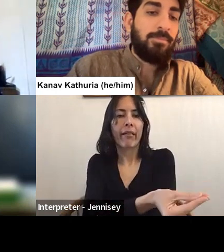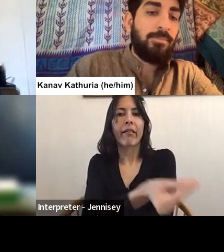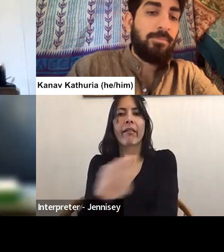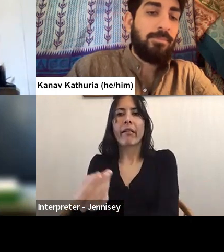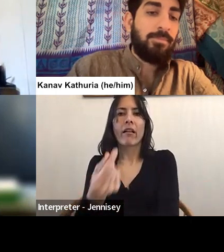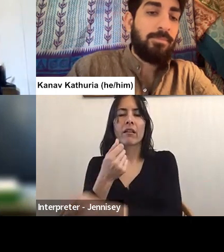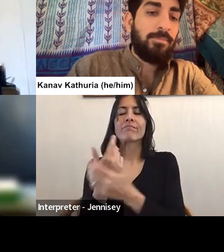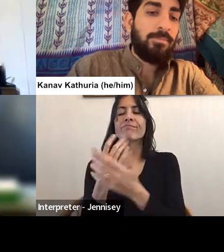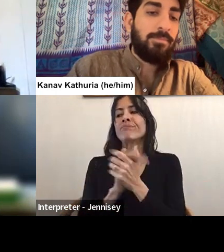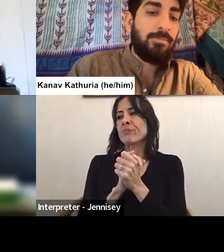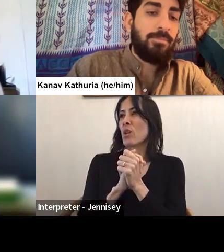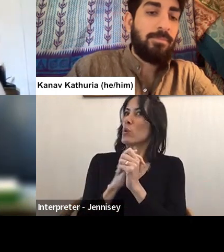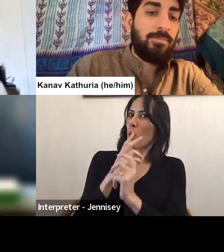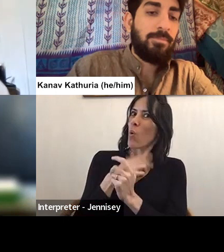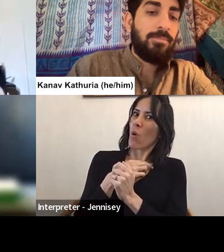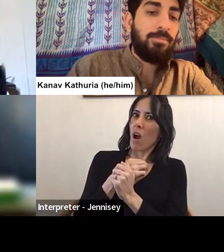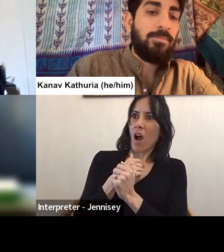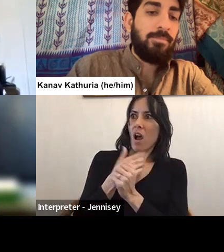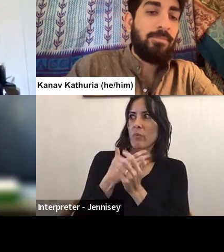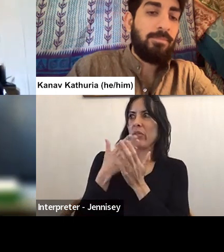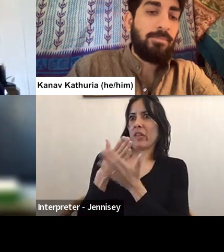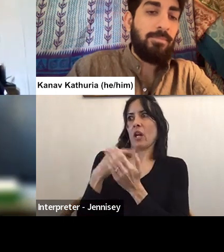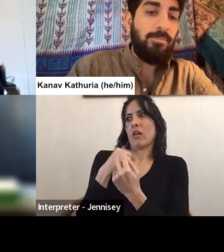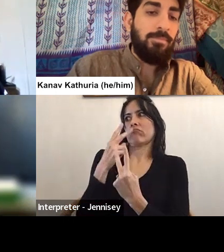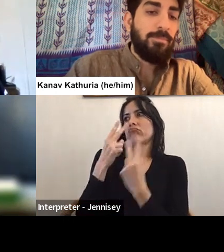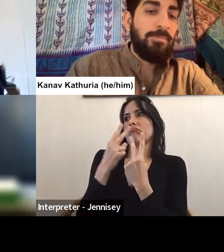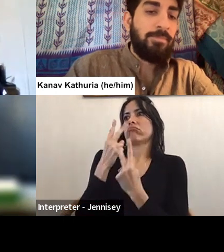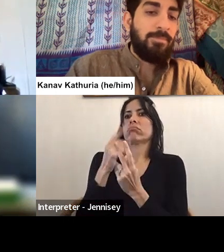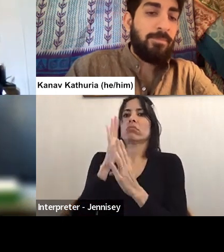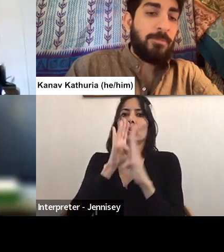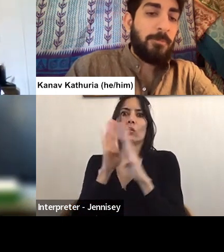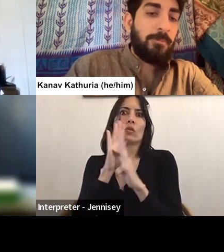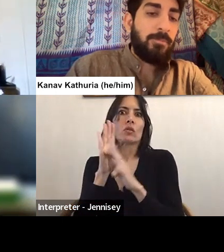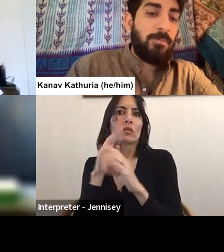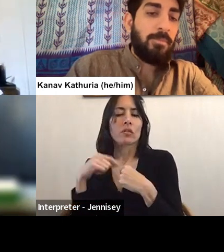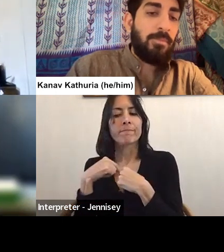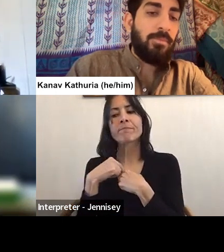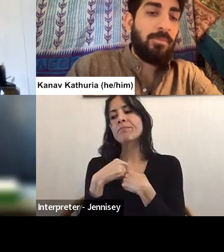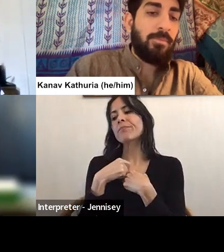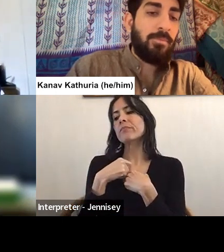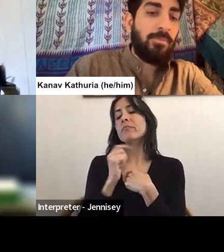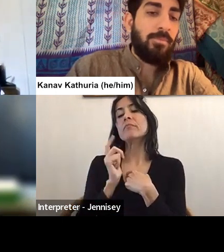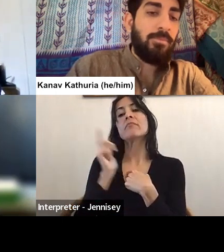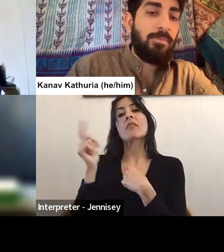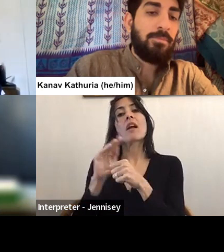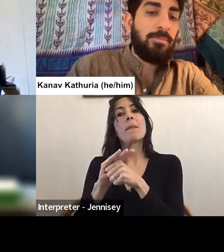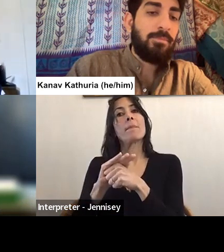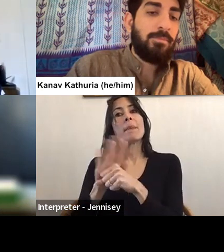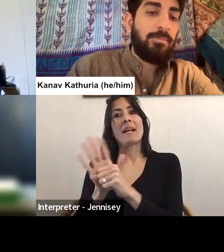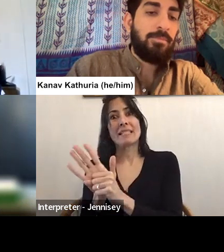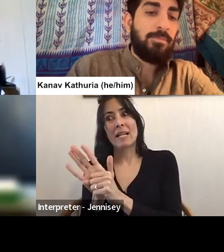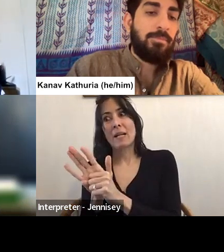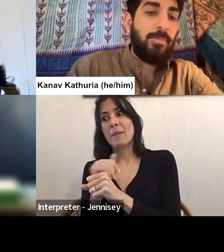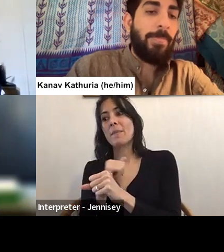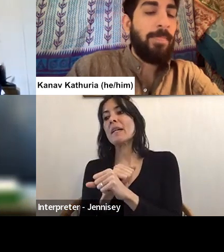So these are things that I used to worry about all the time, right? So when the pandemic hit, Who Speaks For Me started a campaign called